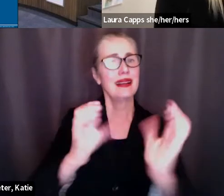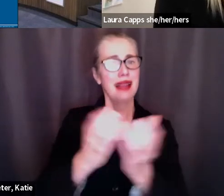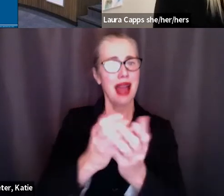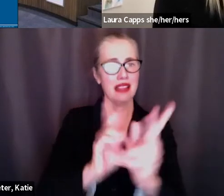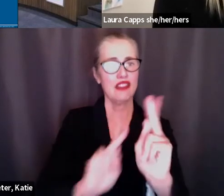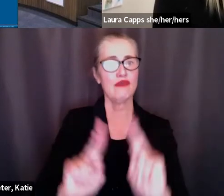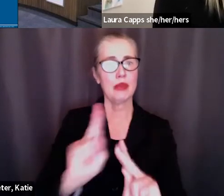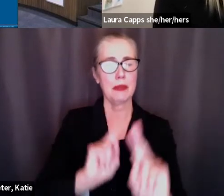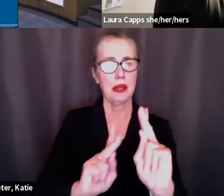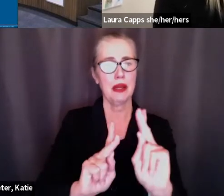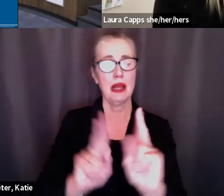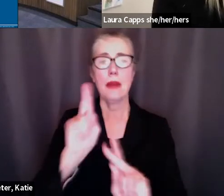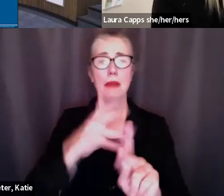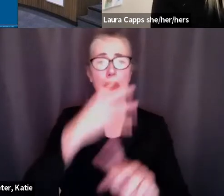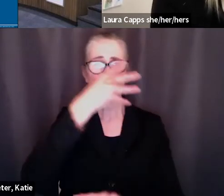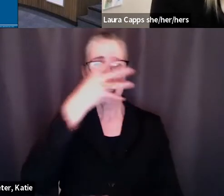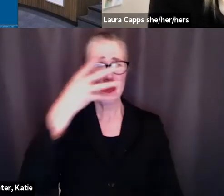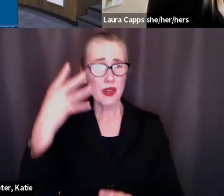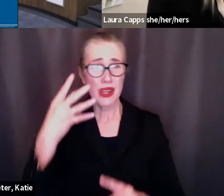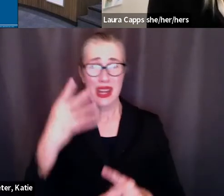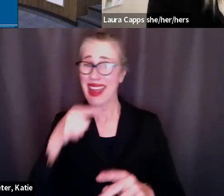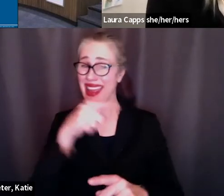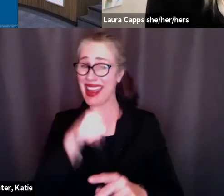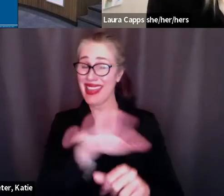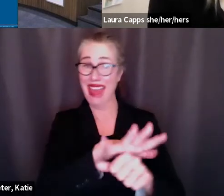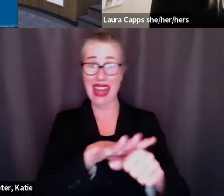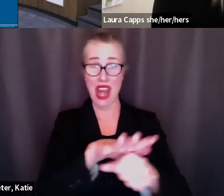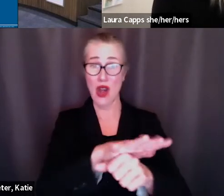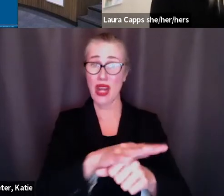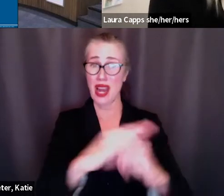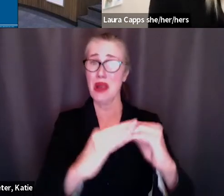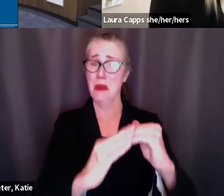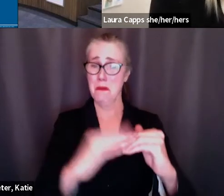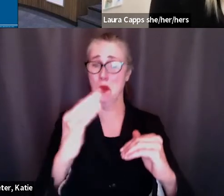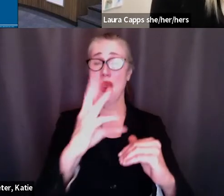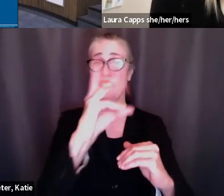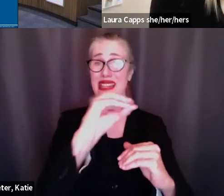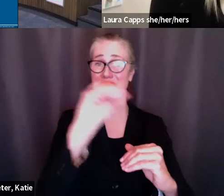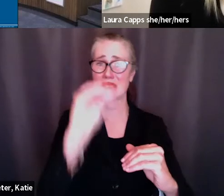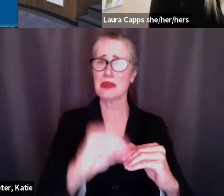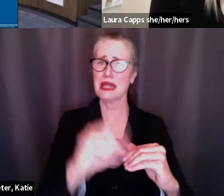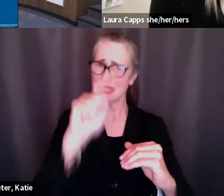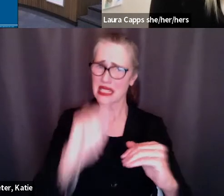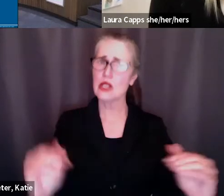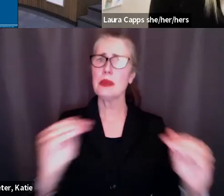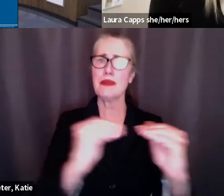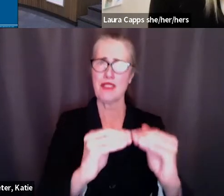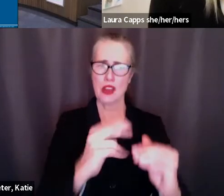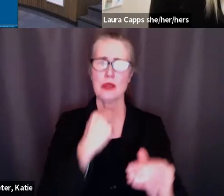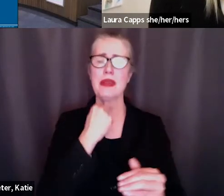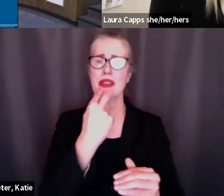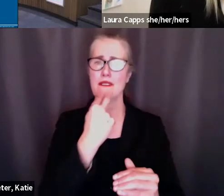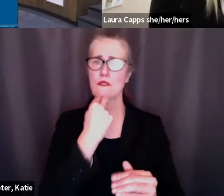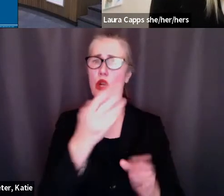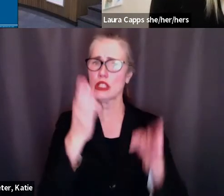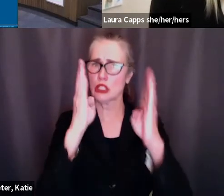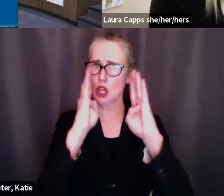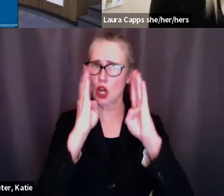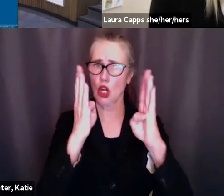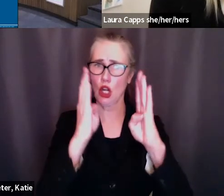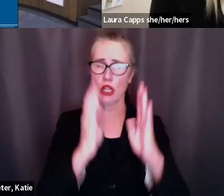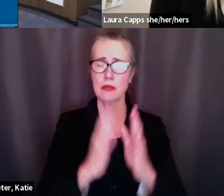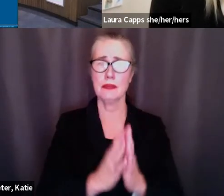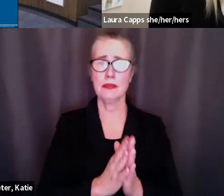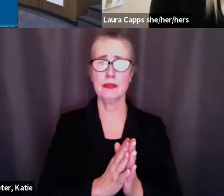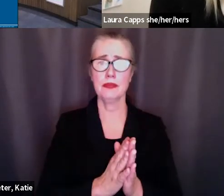the immigrant community is over 60 percent of the district and we need to create fair boundaries to ensure all the voices are heard group